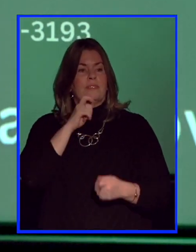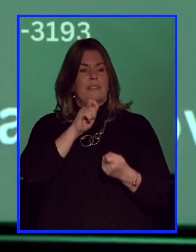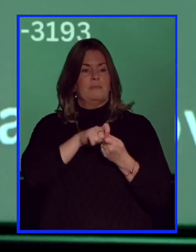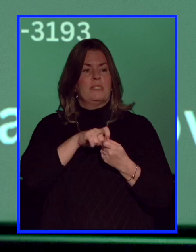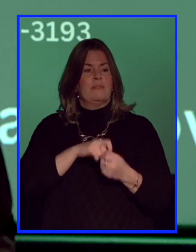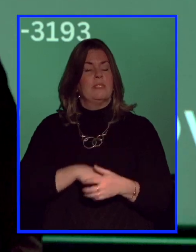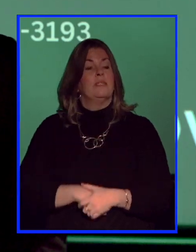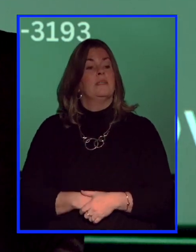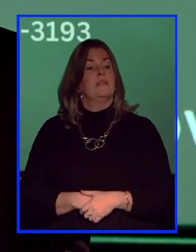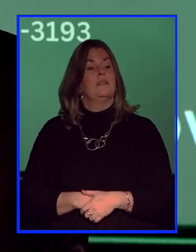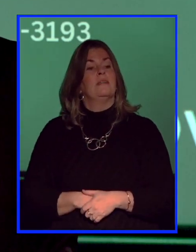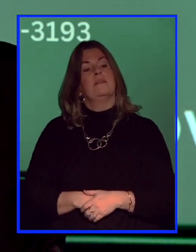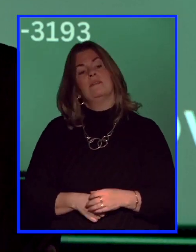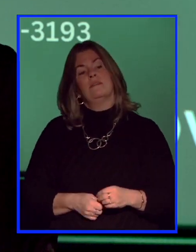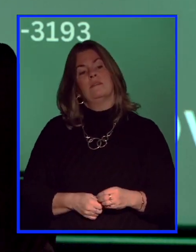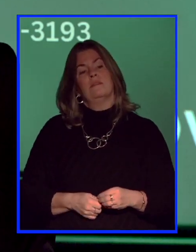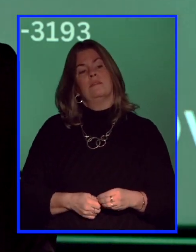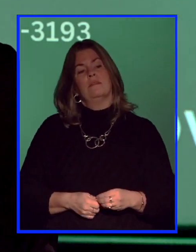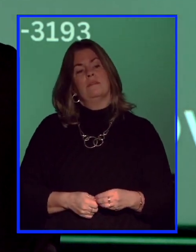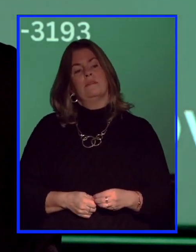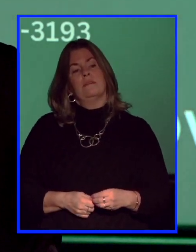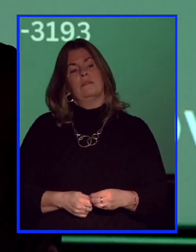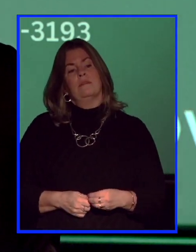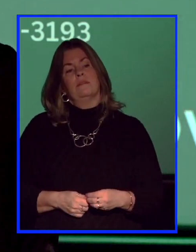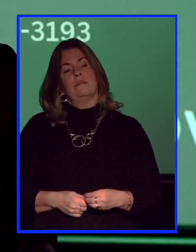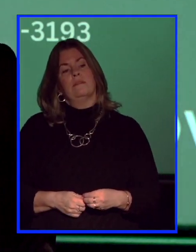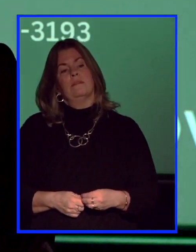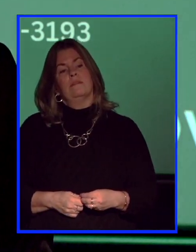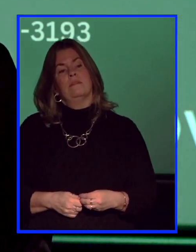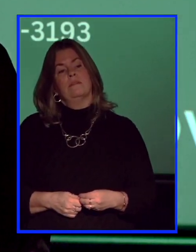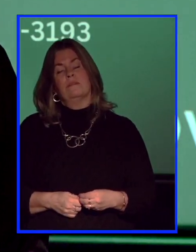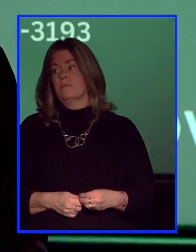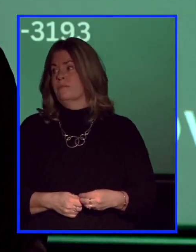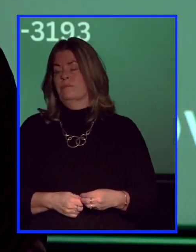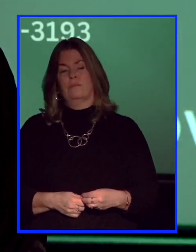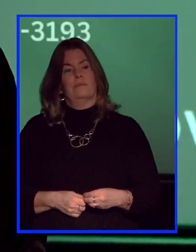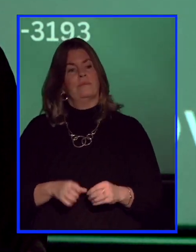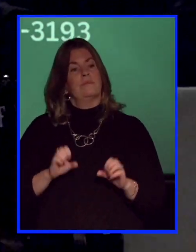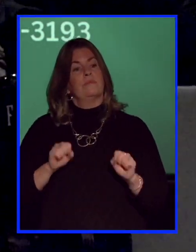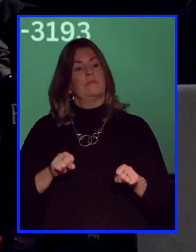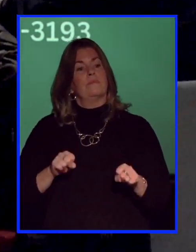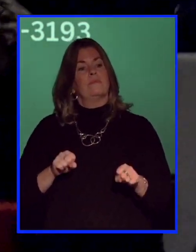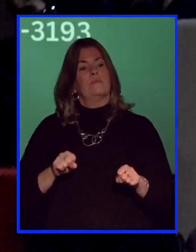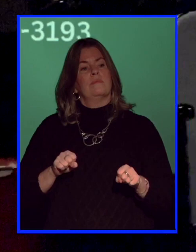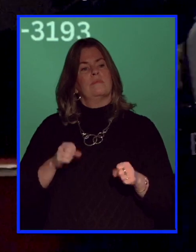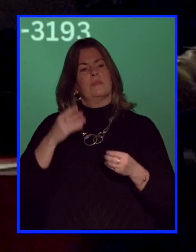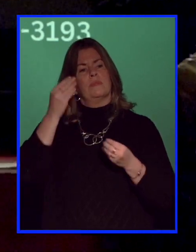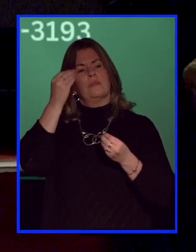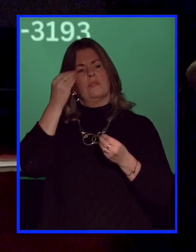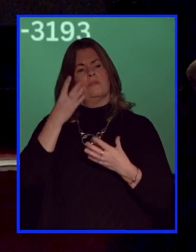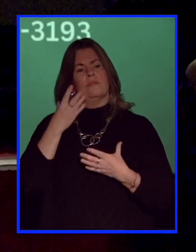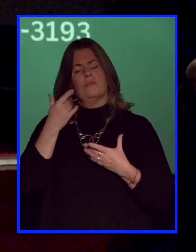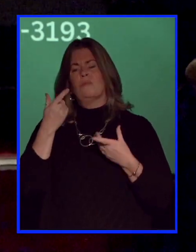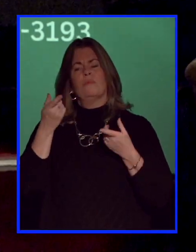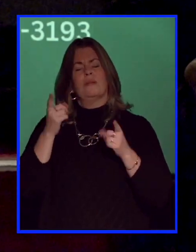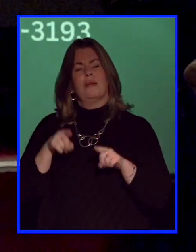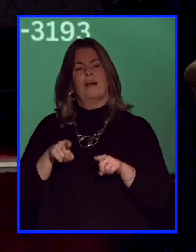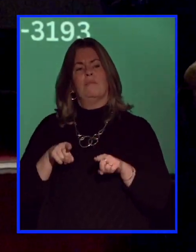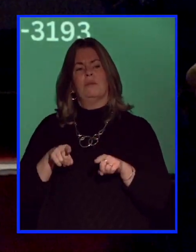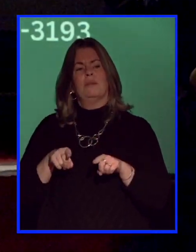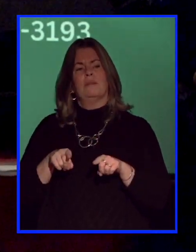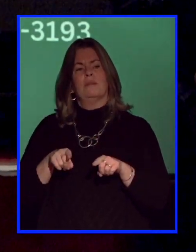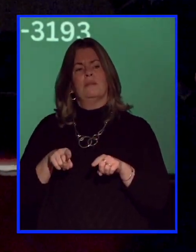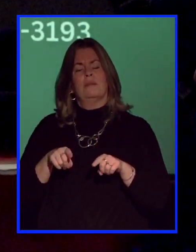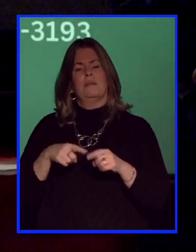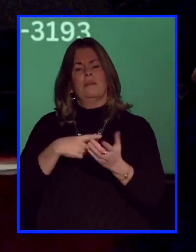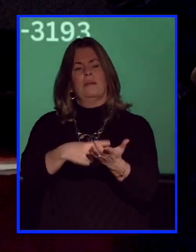civics education. If you're at liberty, can you give us any insight into what took place last week when they were on the debate or